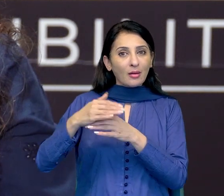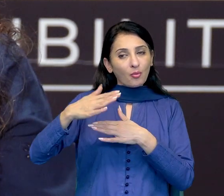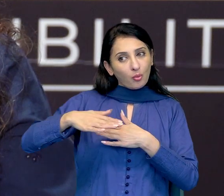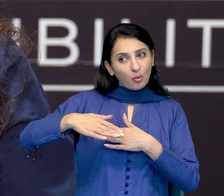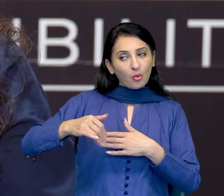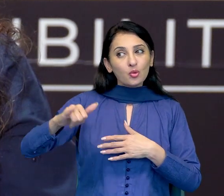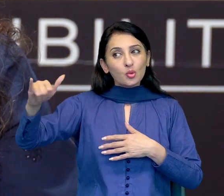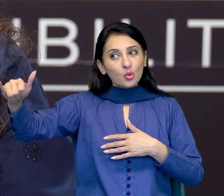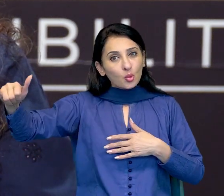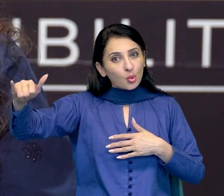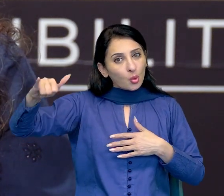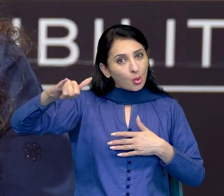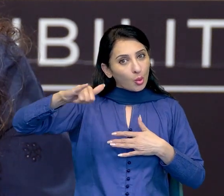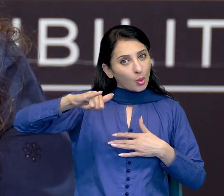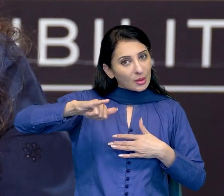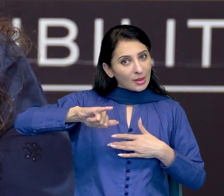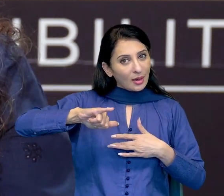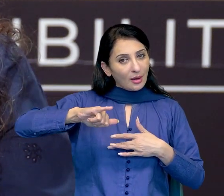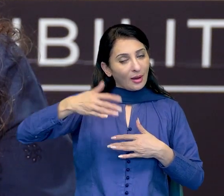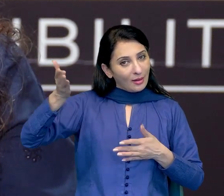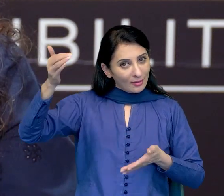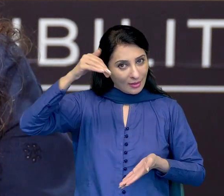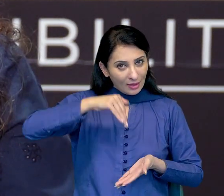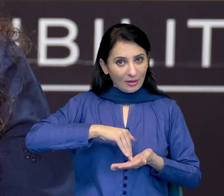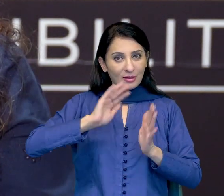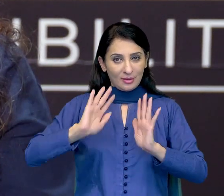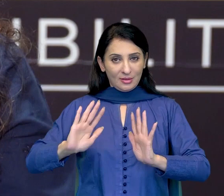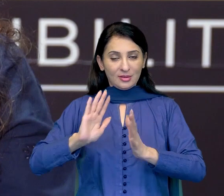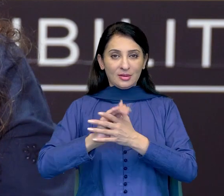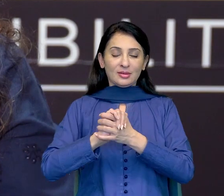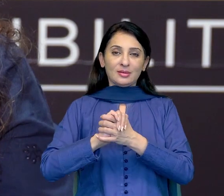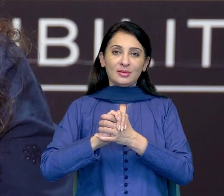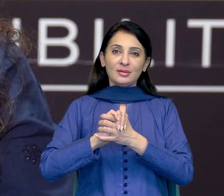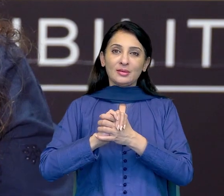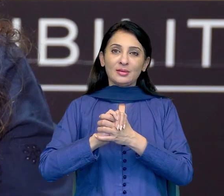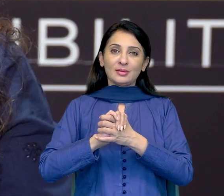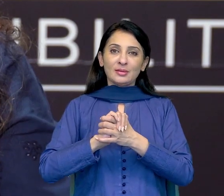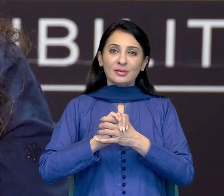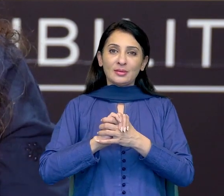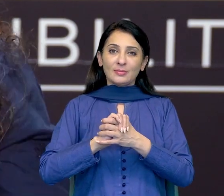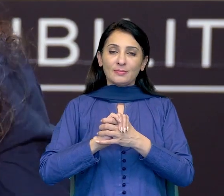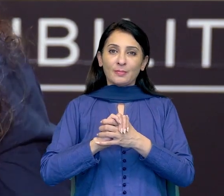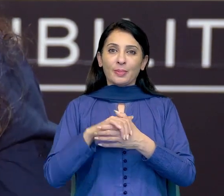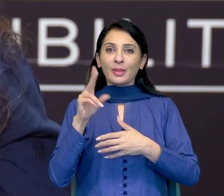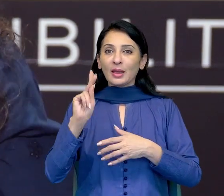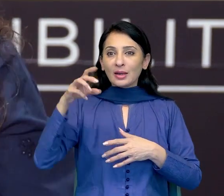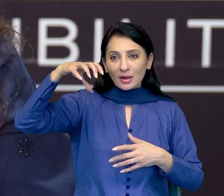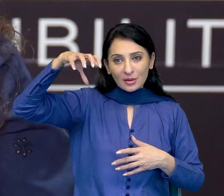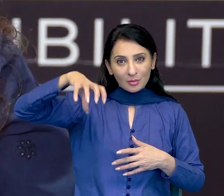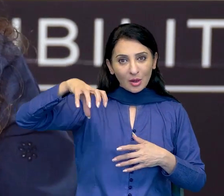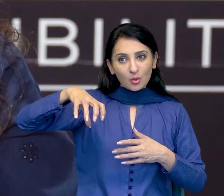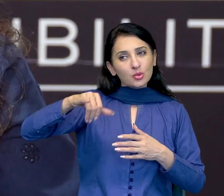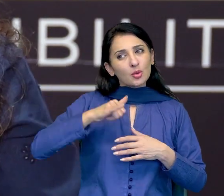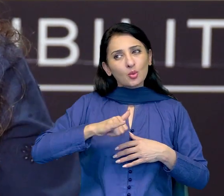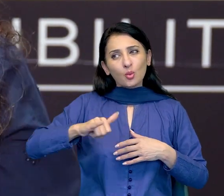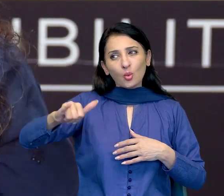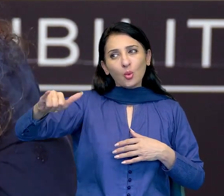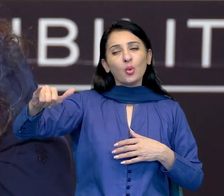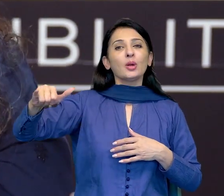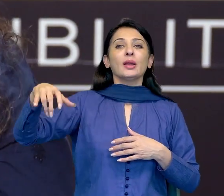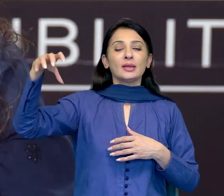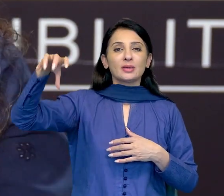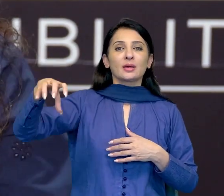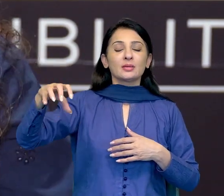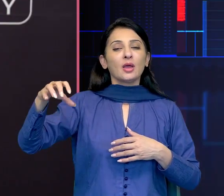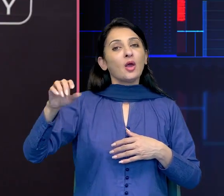I met these students from coming from outside Kathmandu Valley. It's a